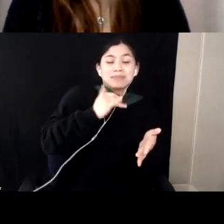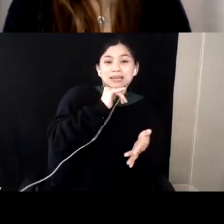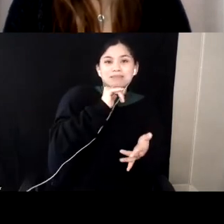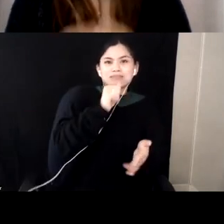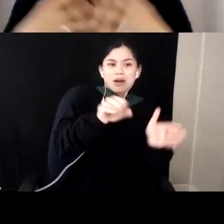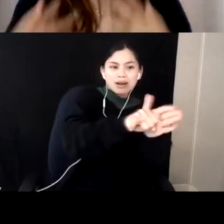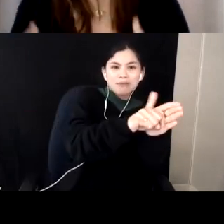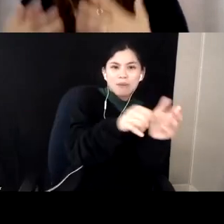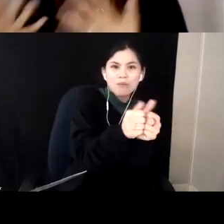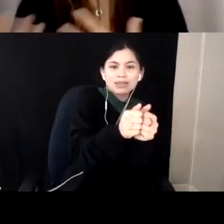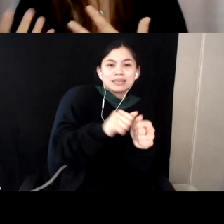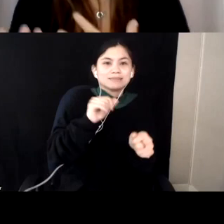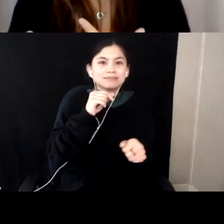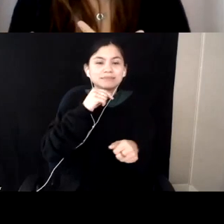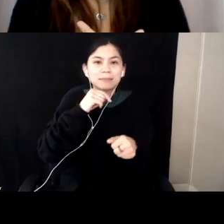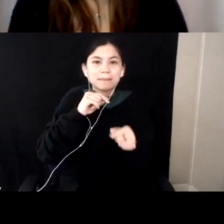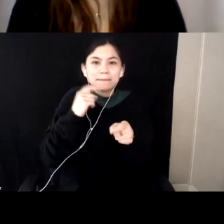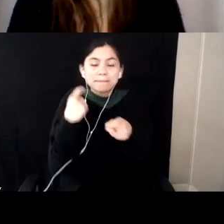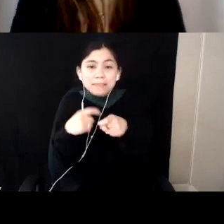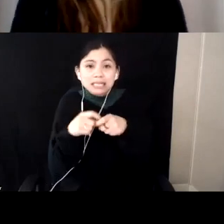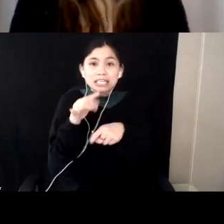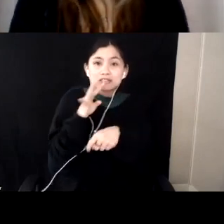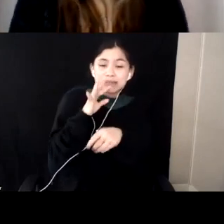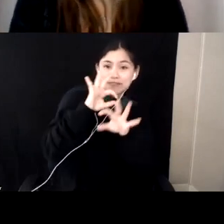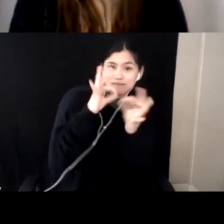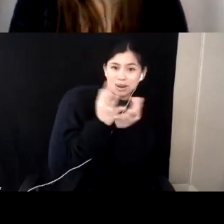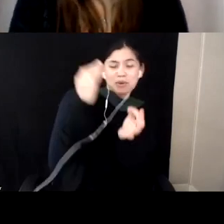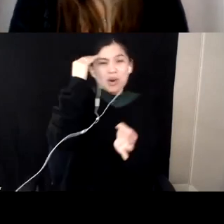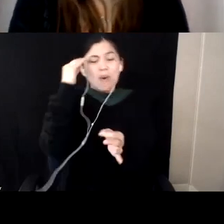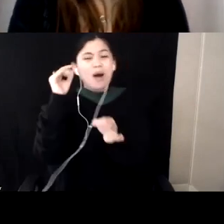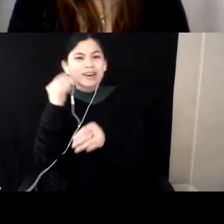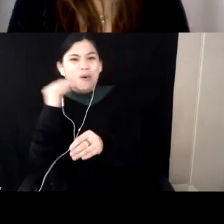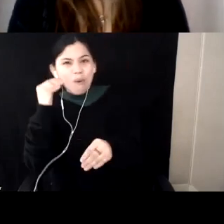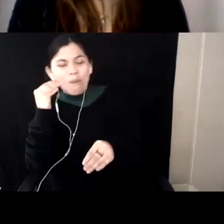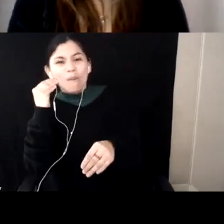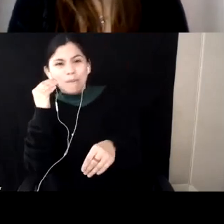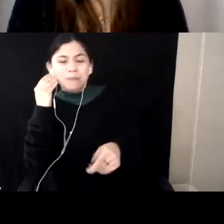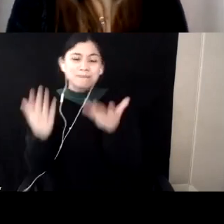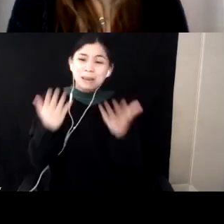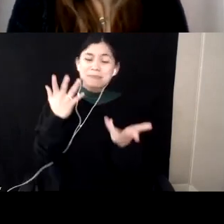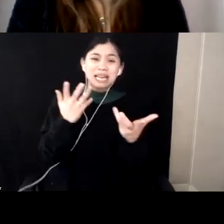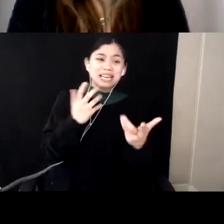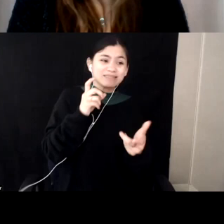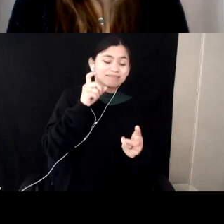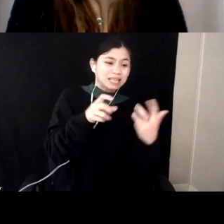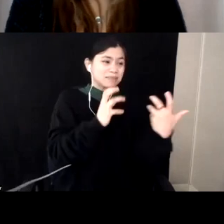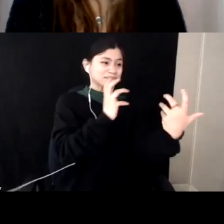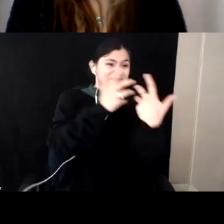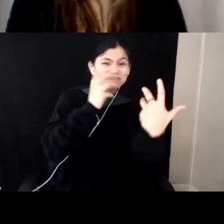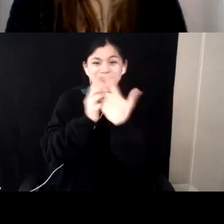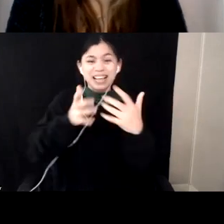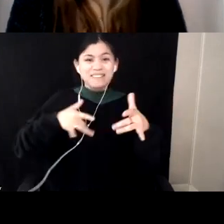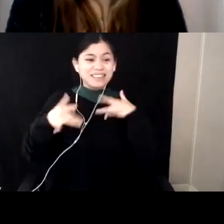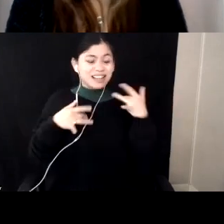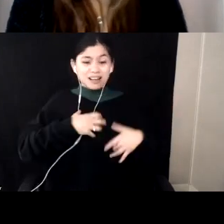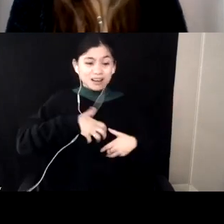Latinx, family that we have at home. So this can create all sorts of stress and that sense